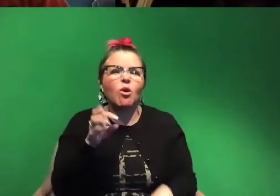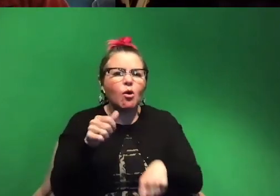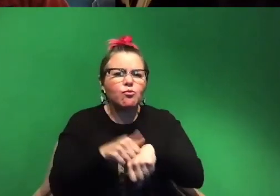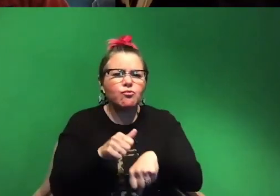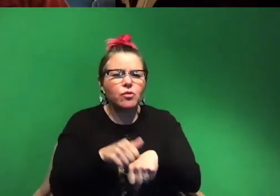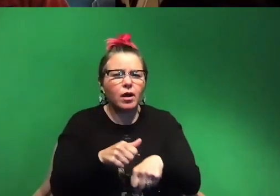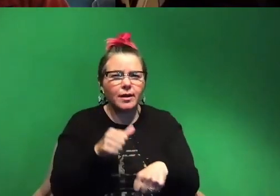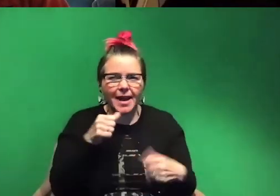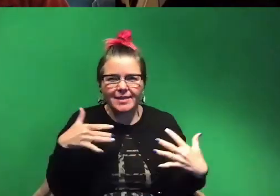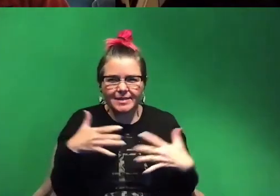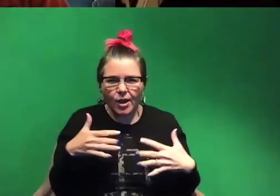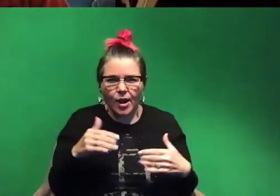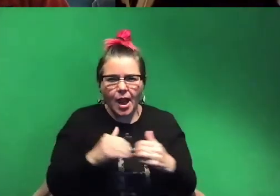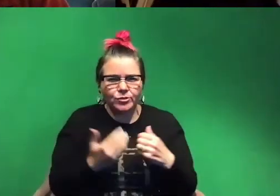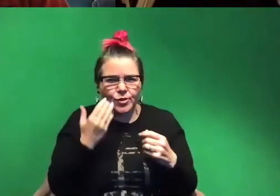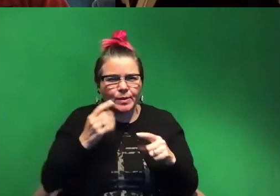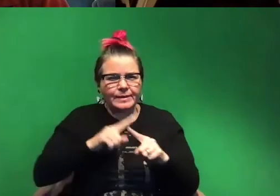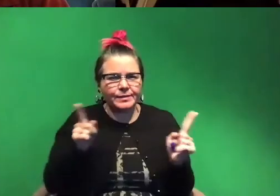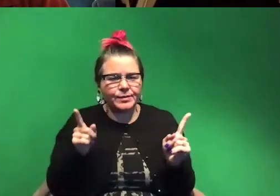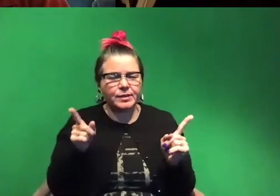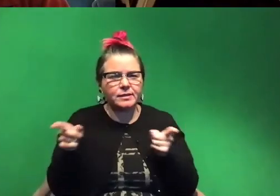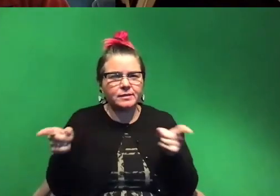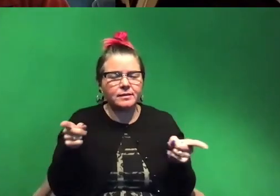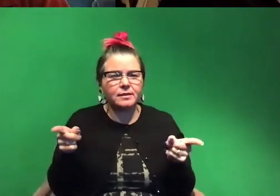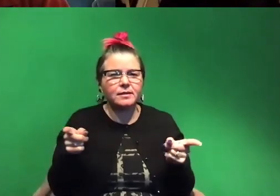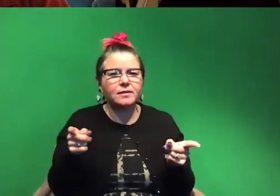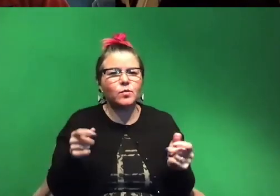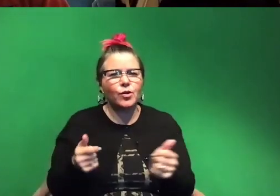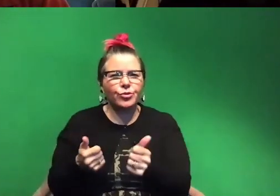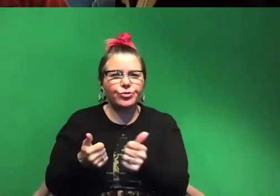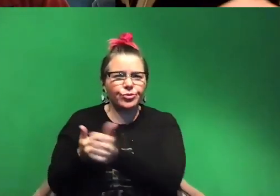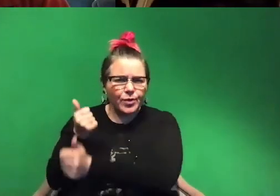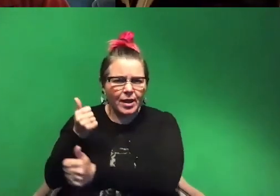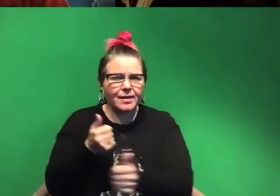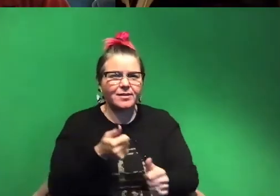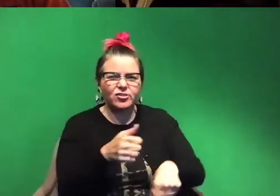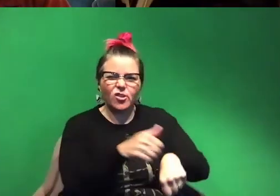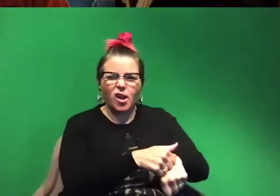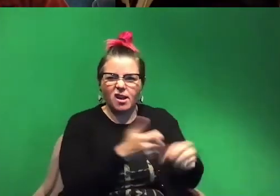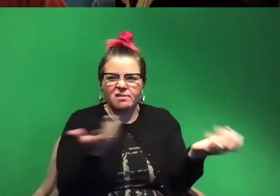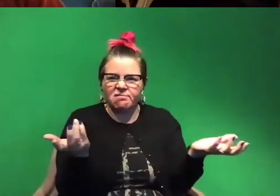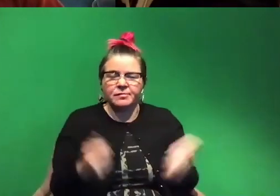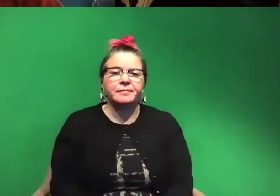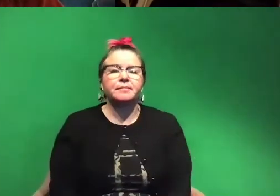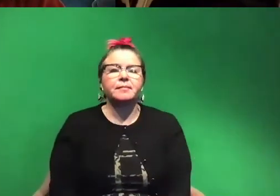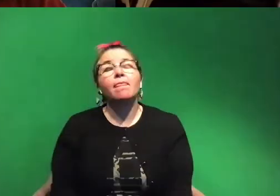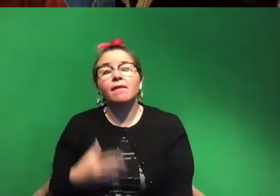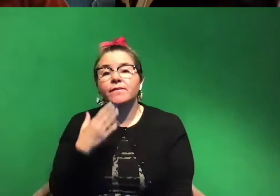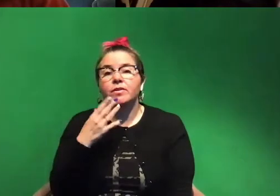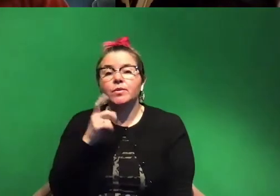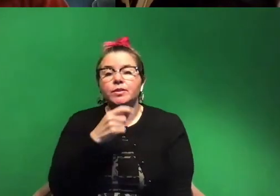So like, how does it know what is a threat and what's not a threat? Yeah, it's a good question. I